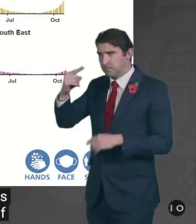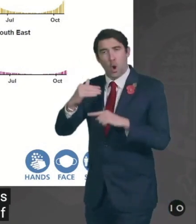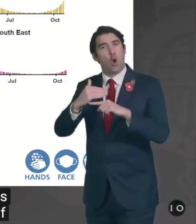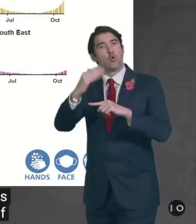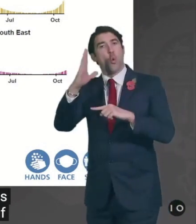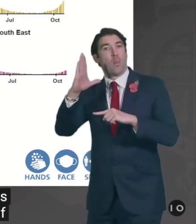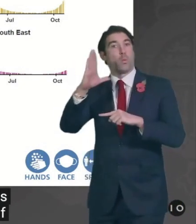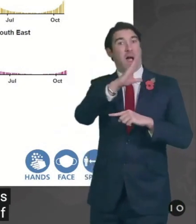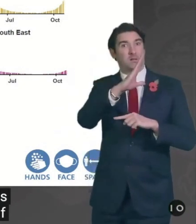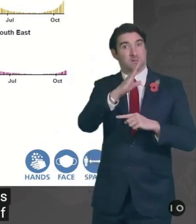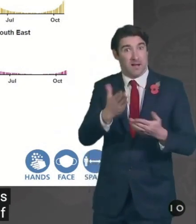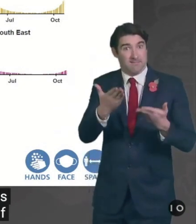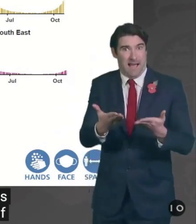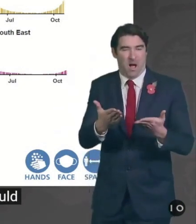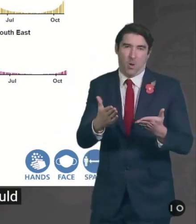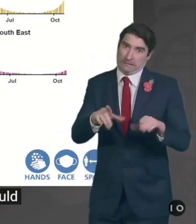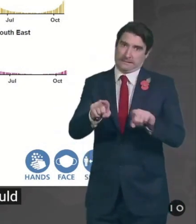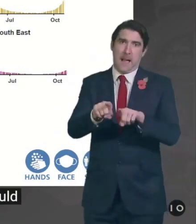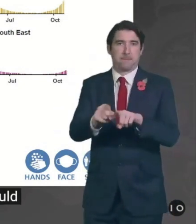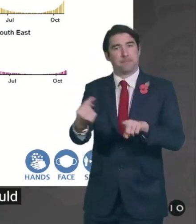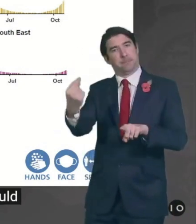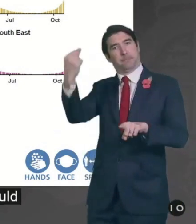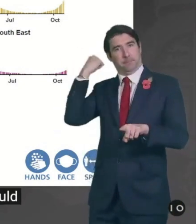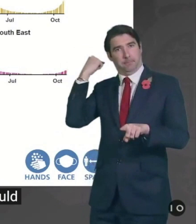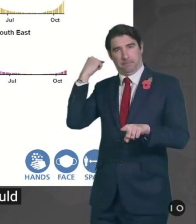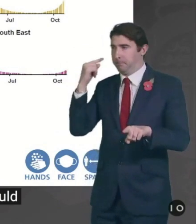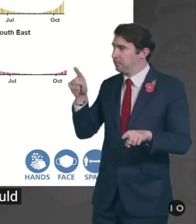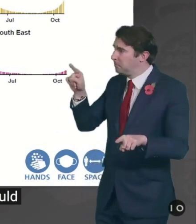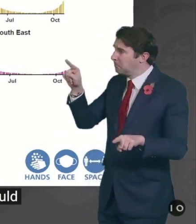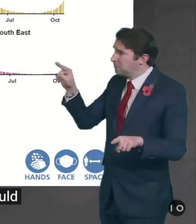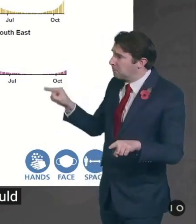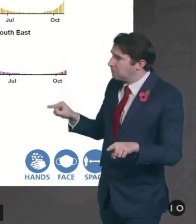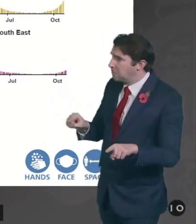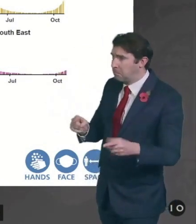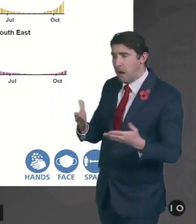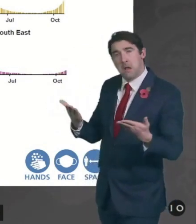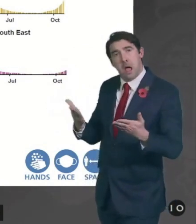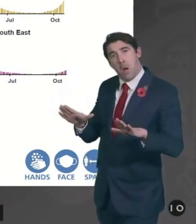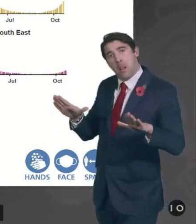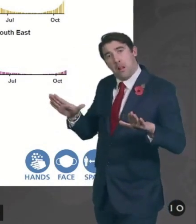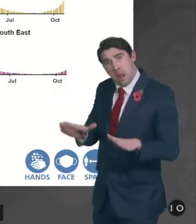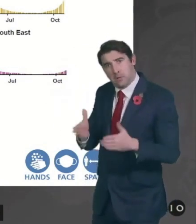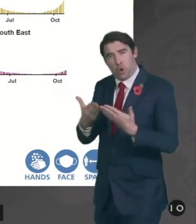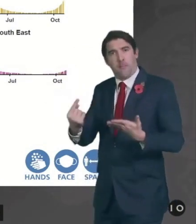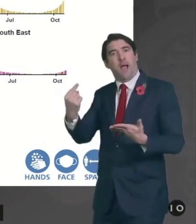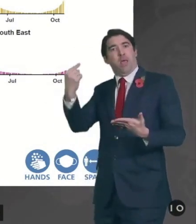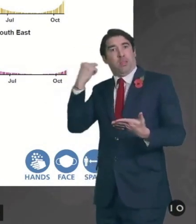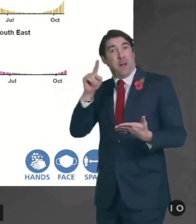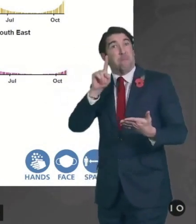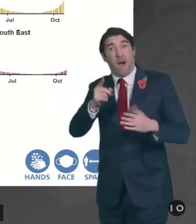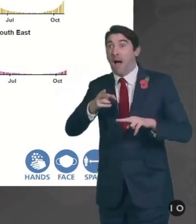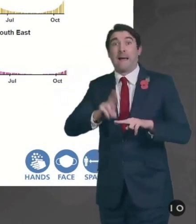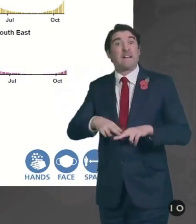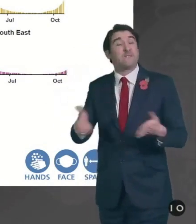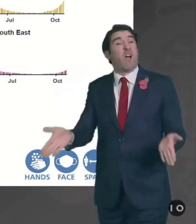nothing, the inevitable result is that these numbers will go up and they will eventually exceed the